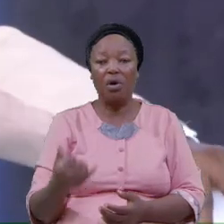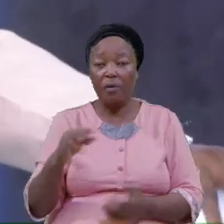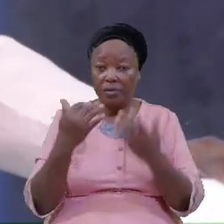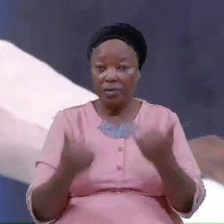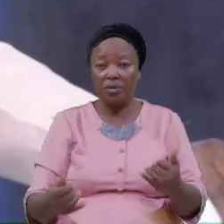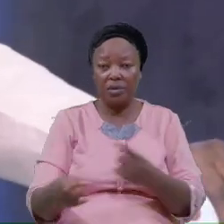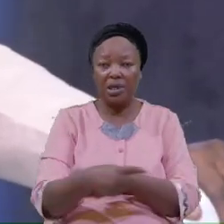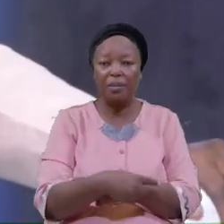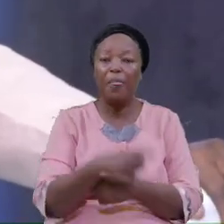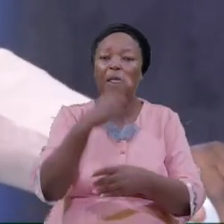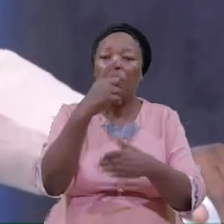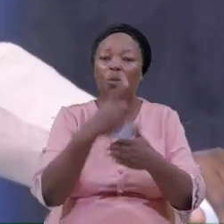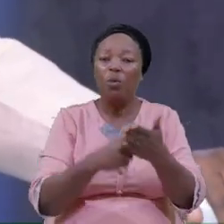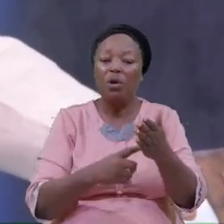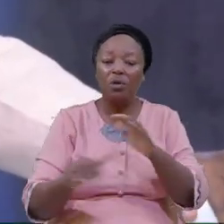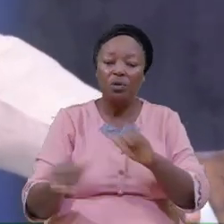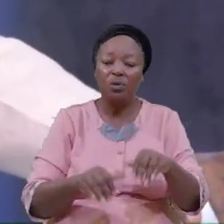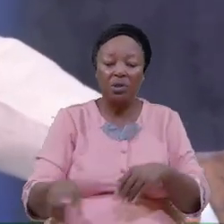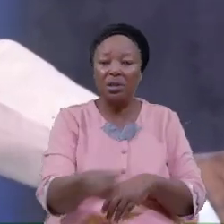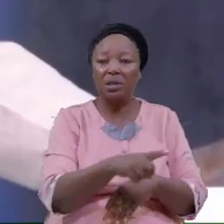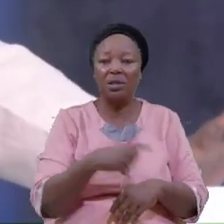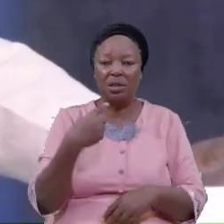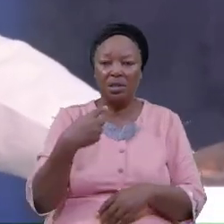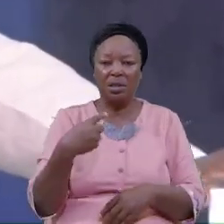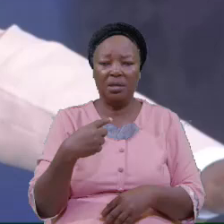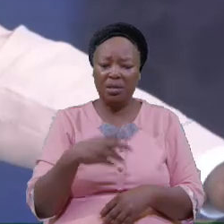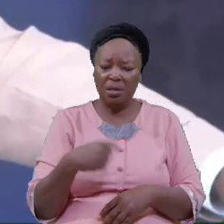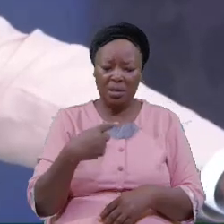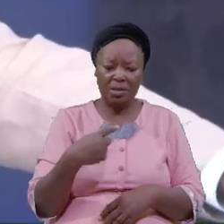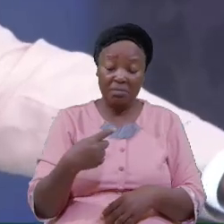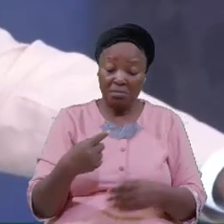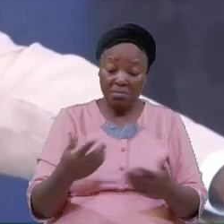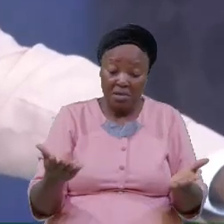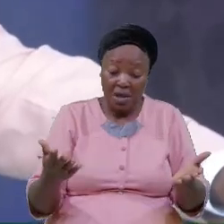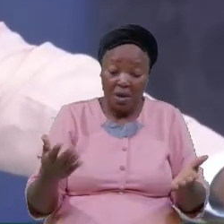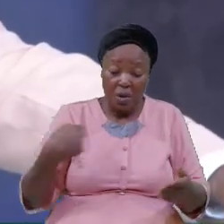what do they say? Oh, they say they are all sinners.